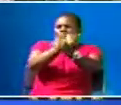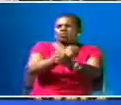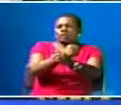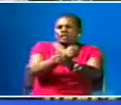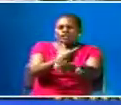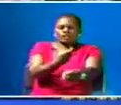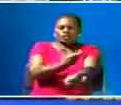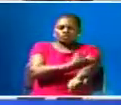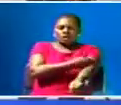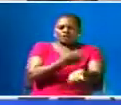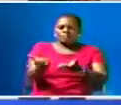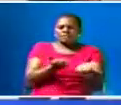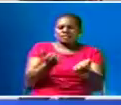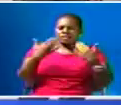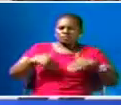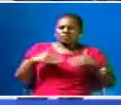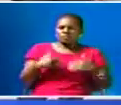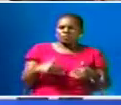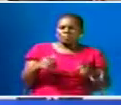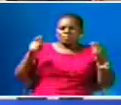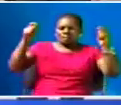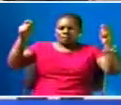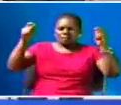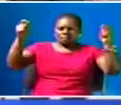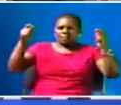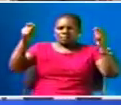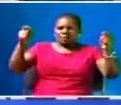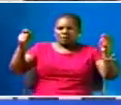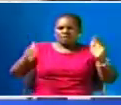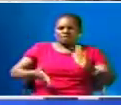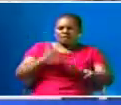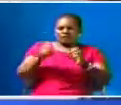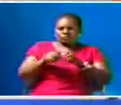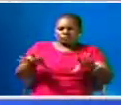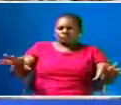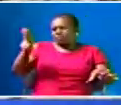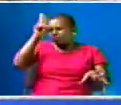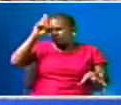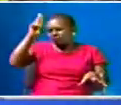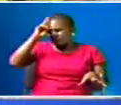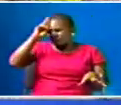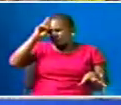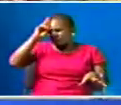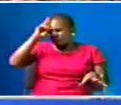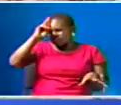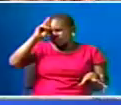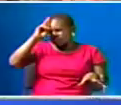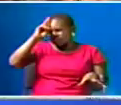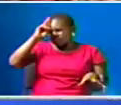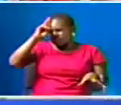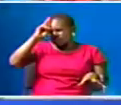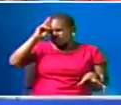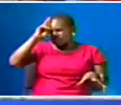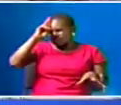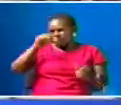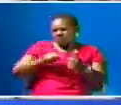in Mombasa City. The demonstrators were, however, quickly dispersed by police from Bamburi Police Station, which